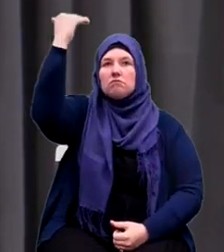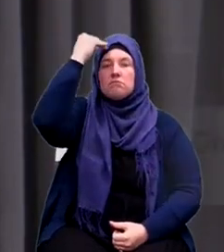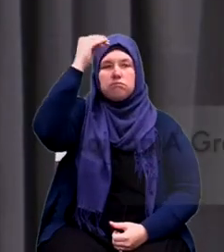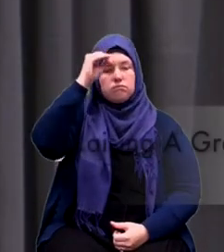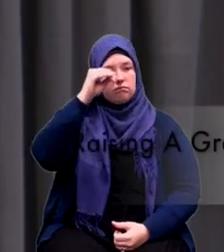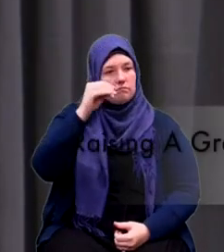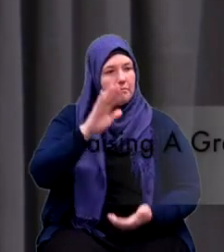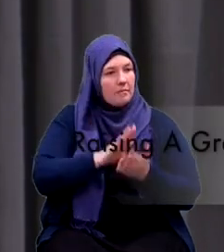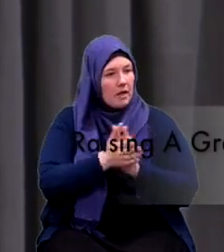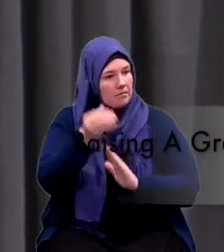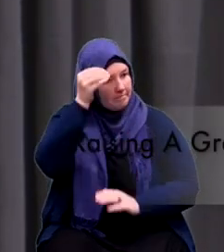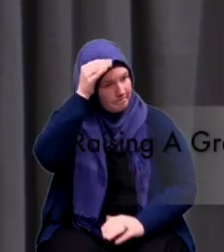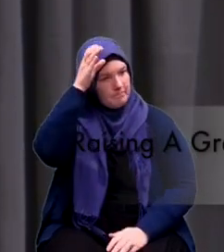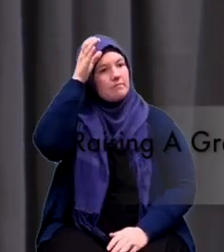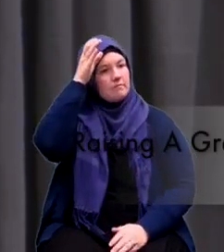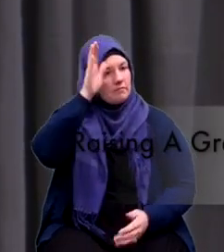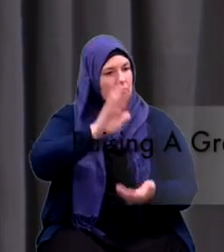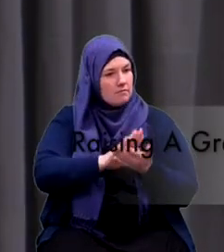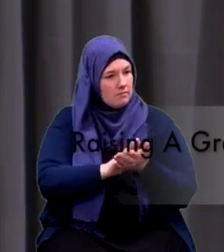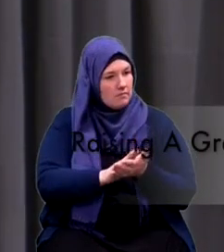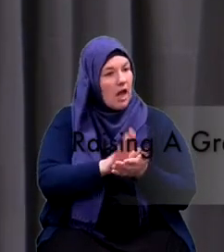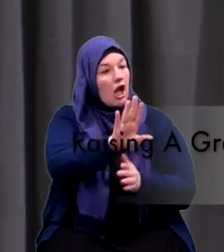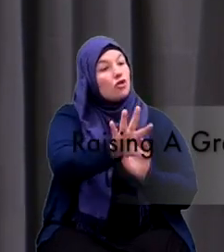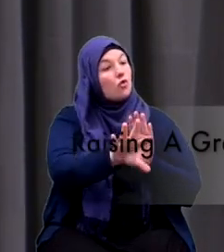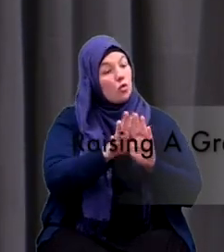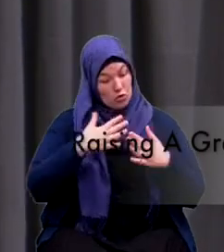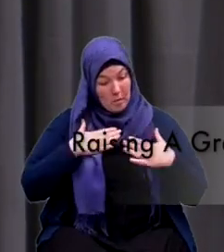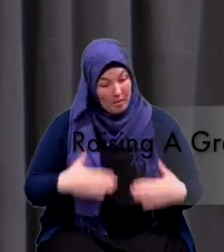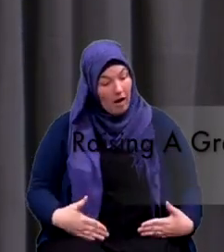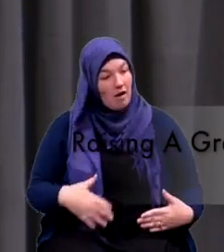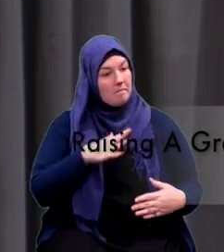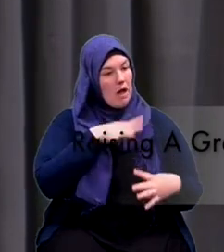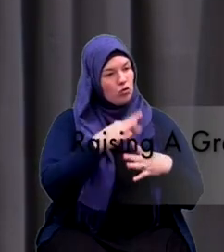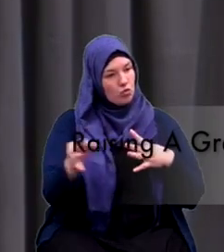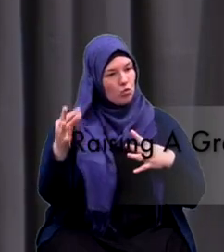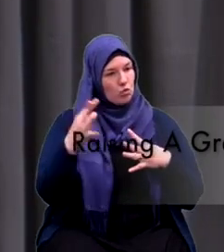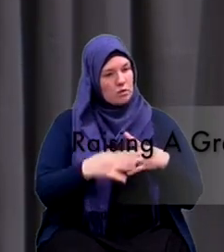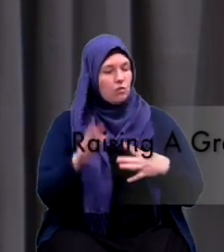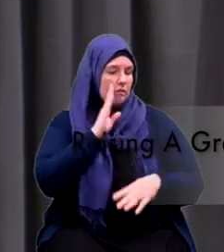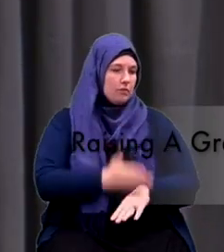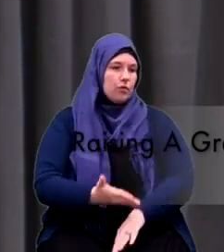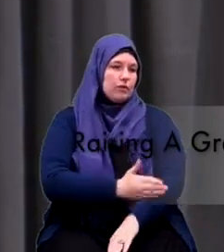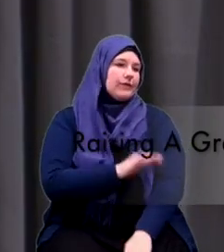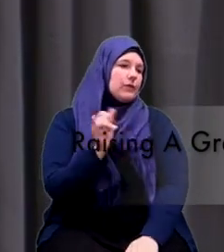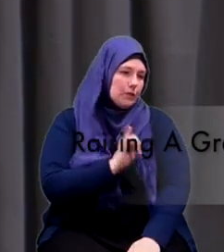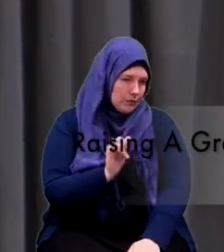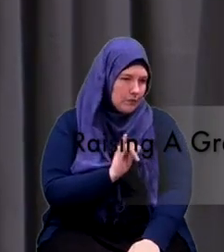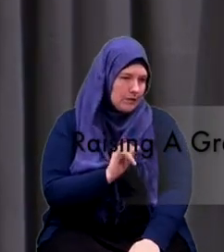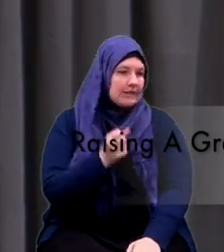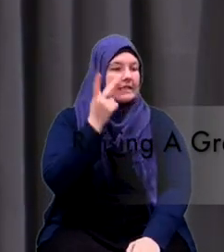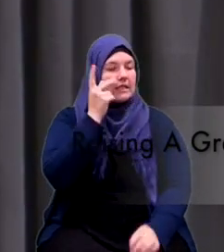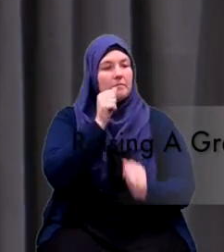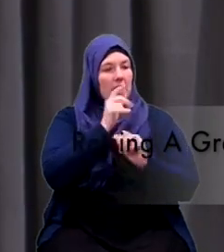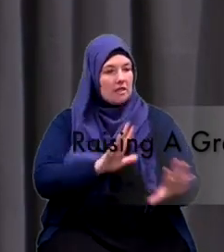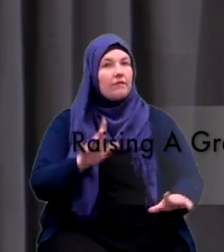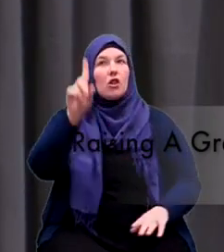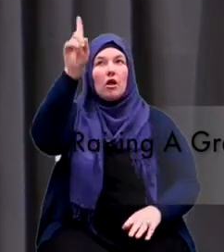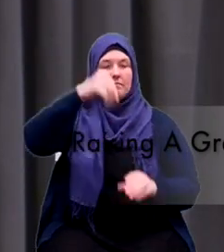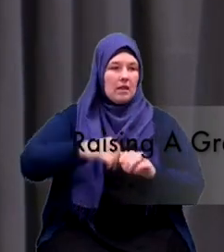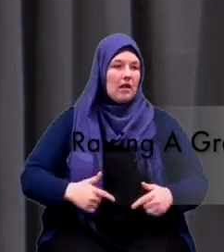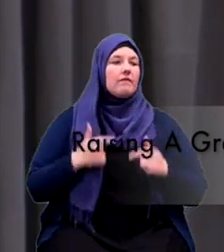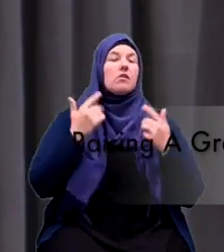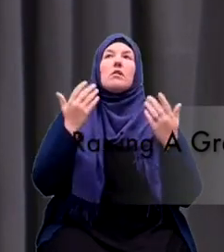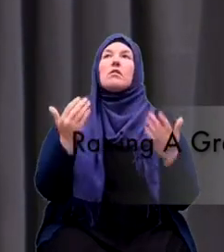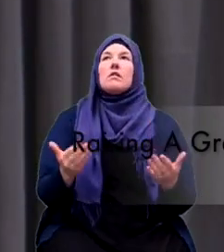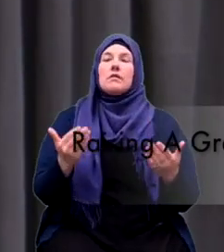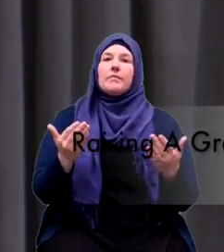your suluk, your behavior, your choices. You will see the blessings of Allah in your life. May Allah subhanahu